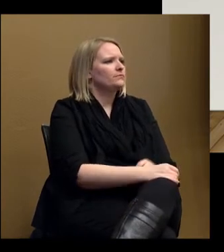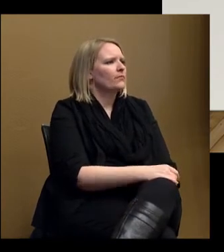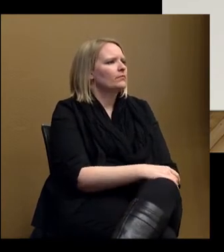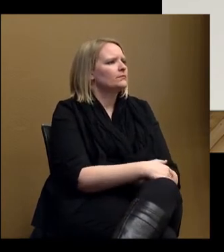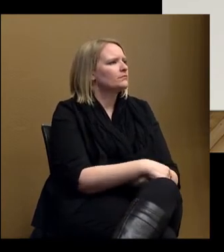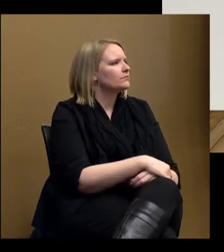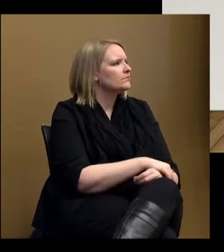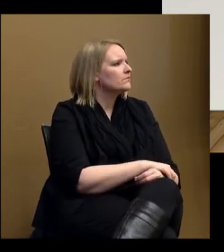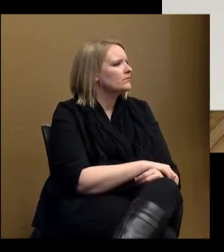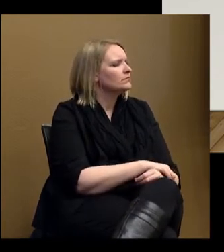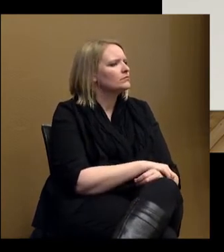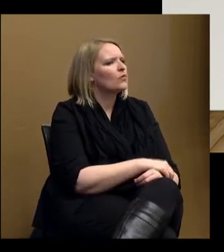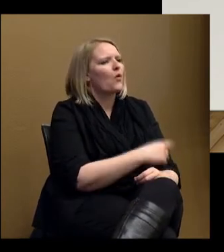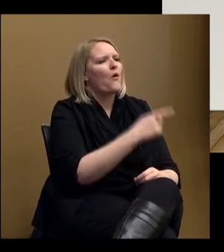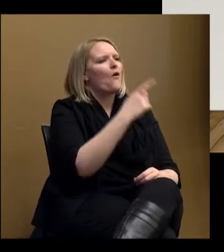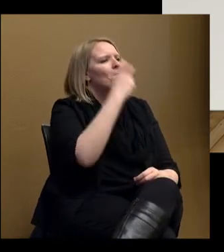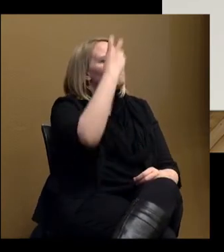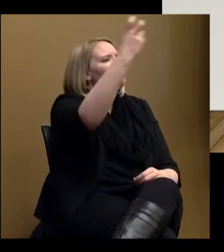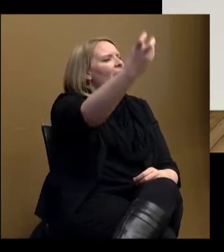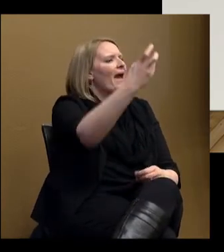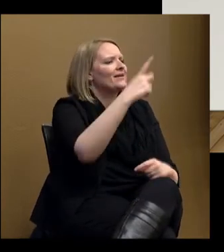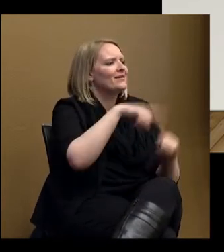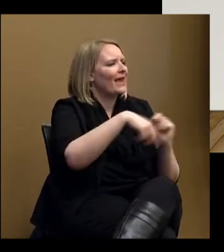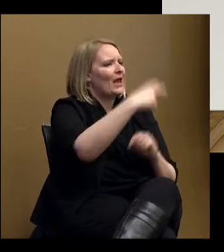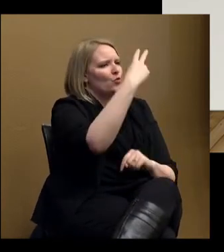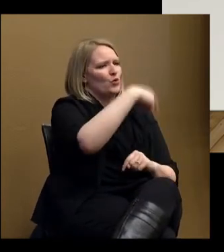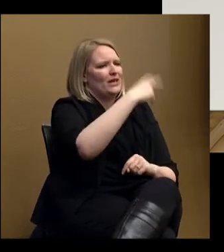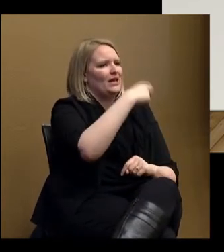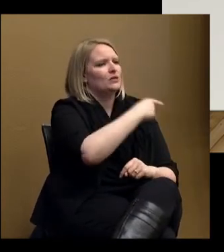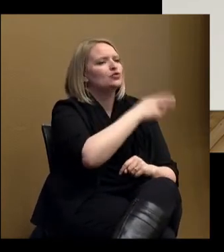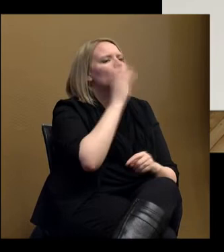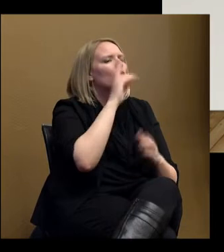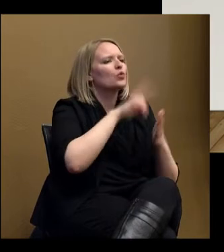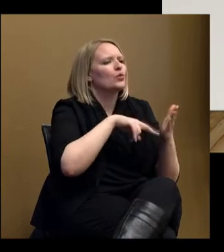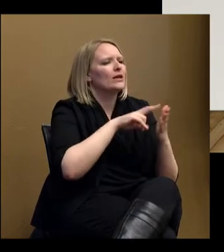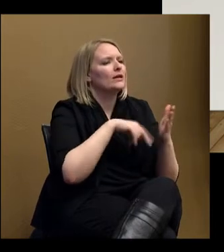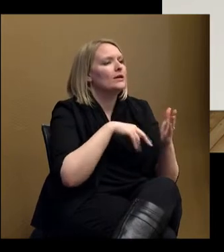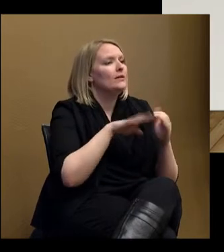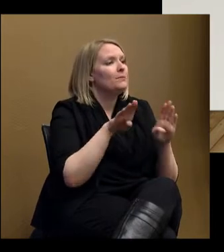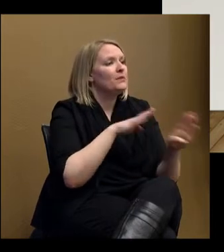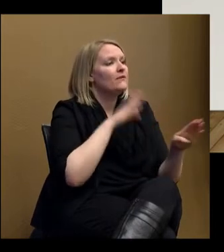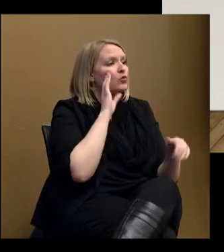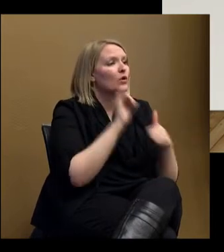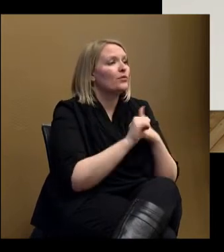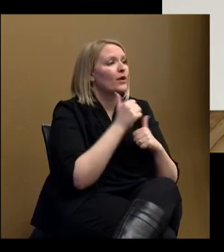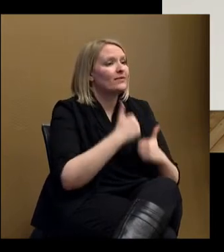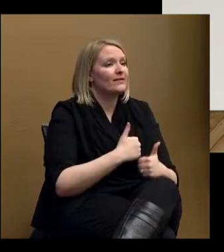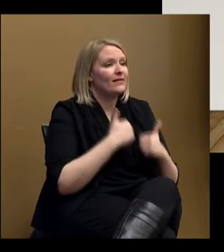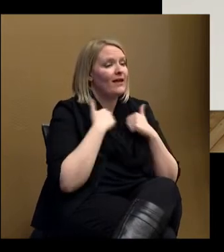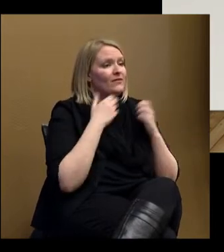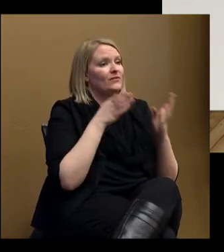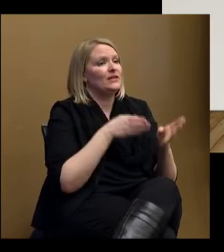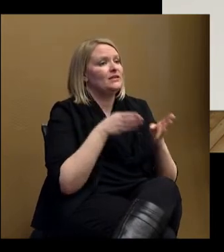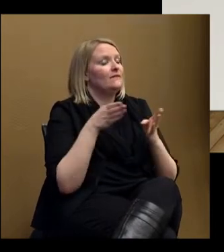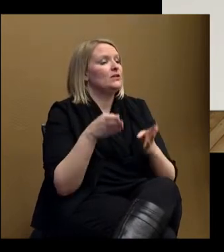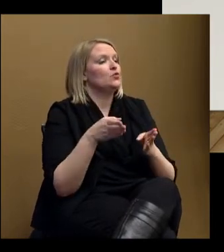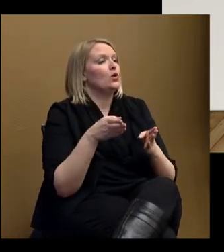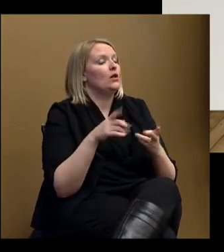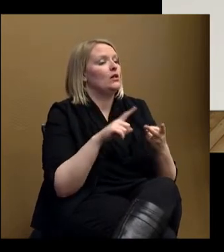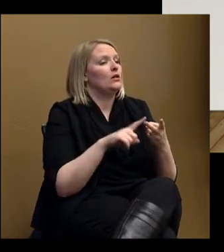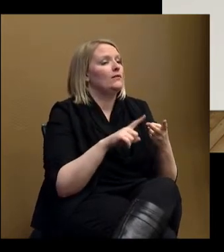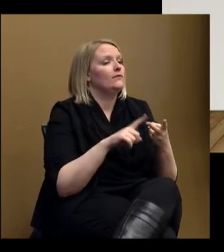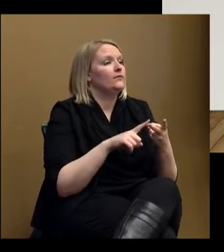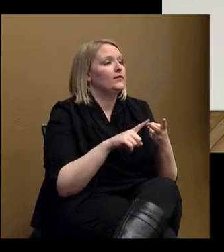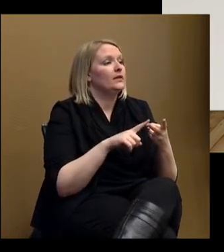Okay, yes, I will read them. Oh, the sorry. top one says, does the behavior threaten the life of the individual? The second